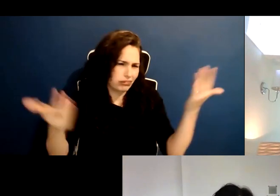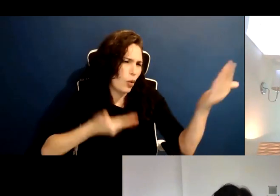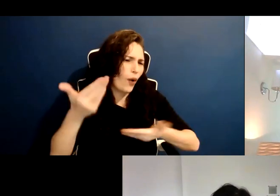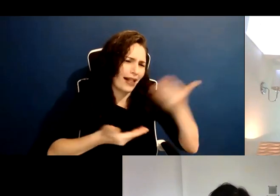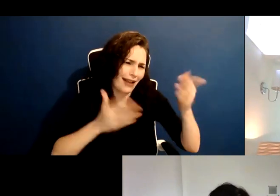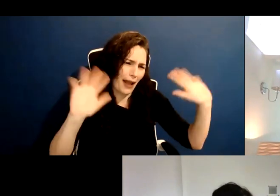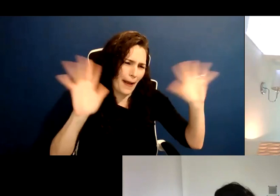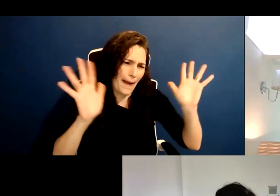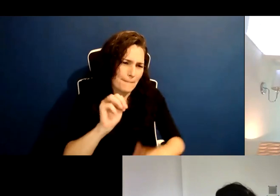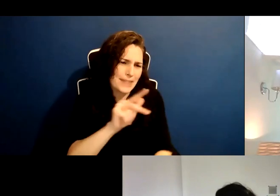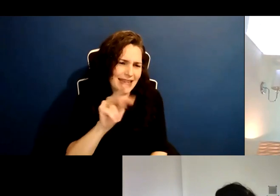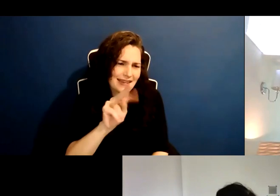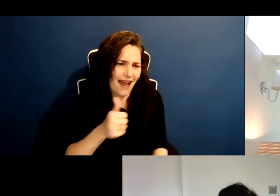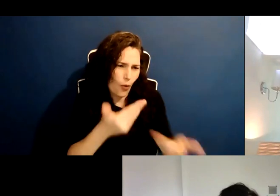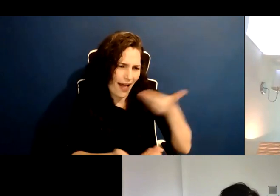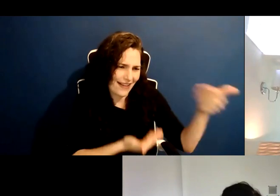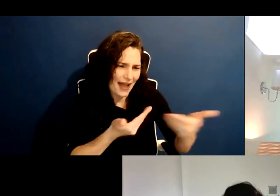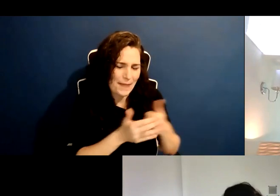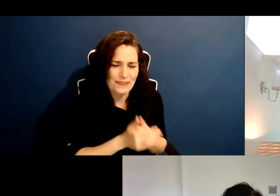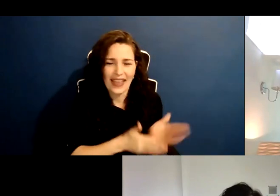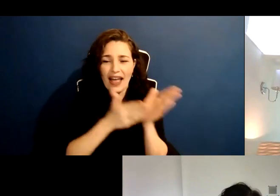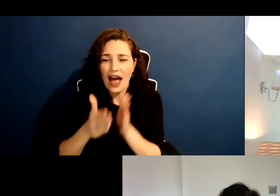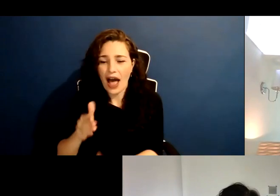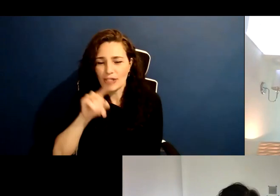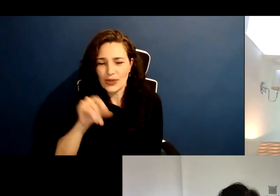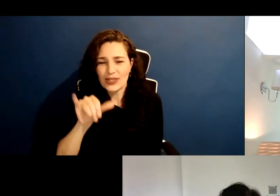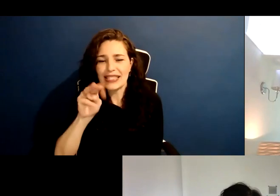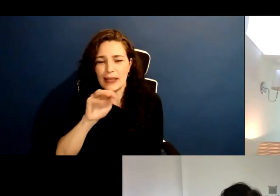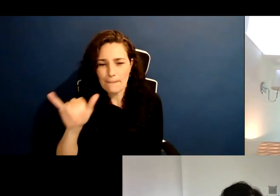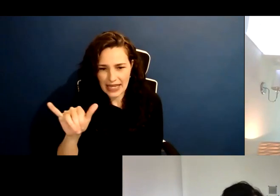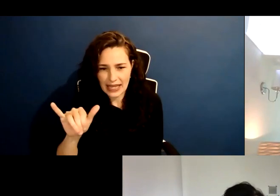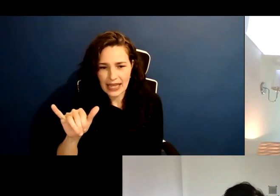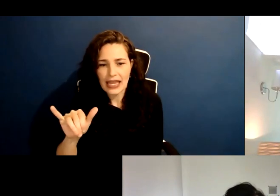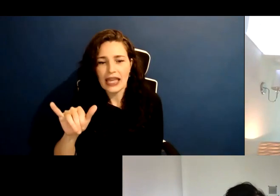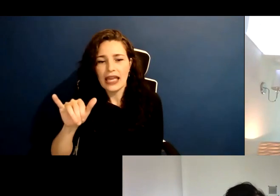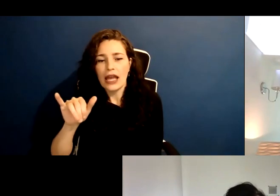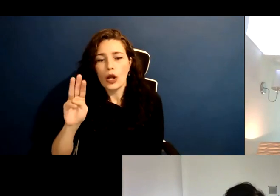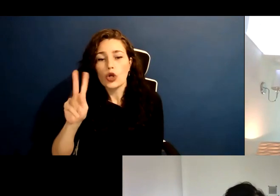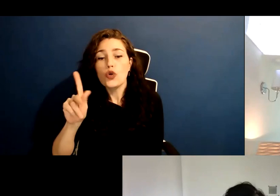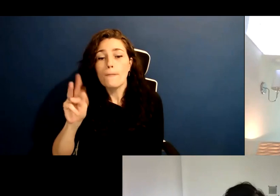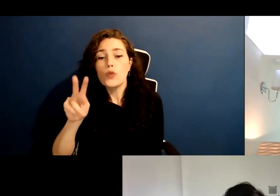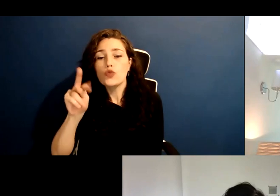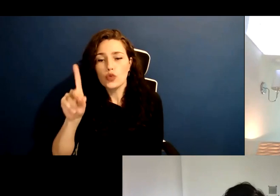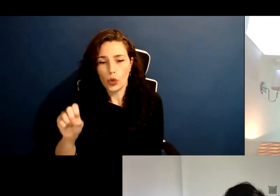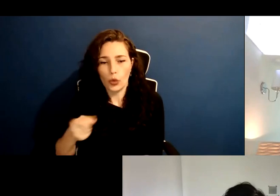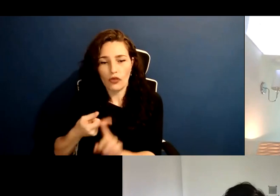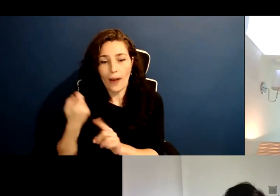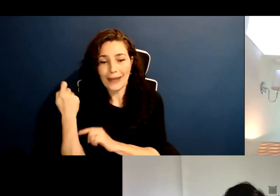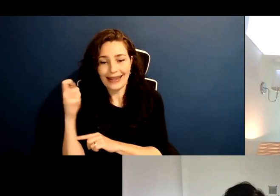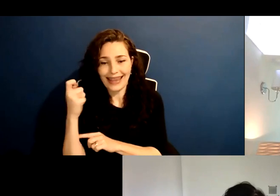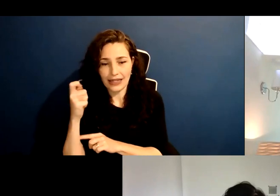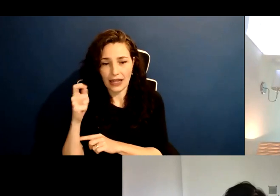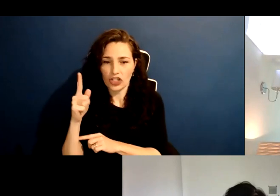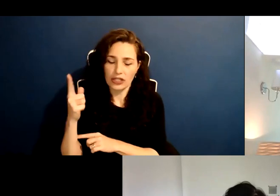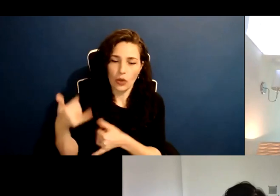Hi, Meena. Also joining us is Zippy Kimundu. Zippy is an award-winning Kenyan filmmaker who has been working in the